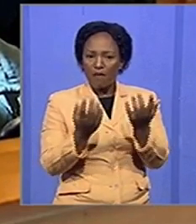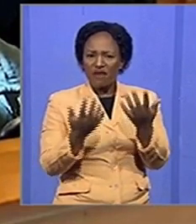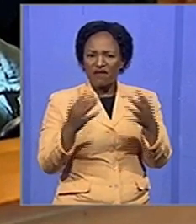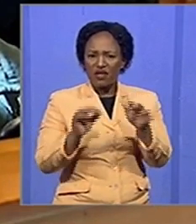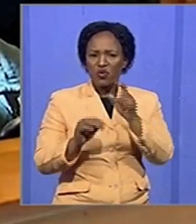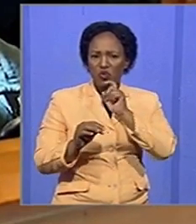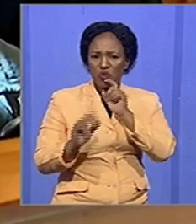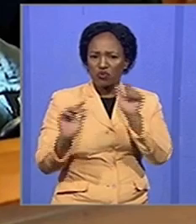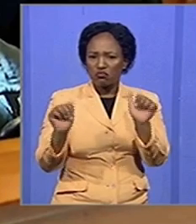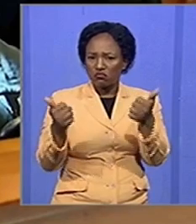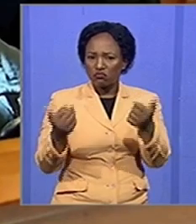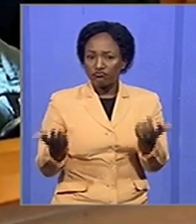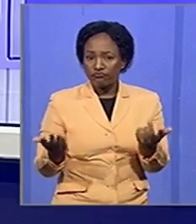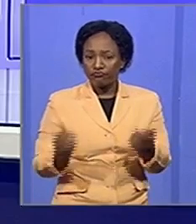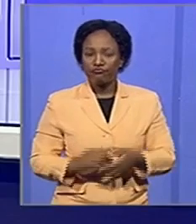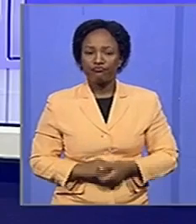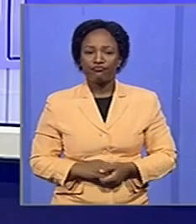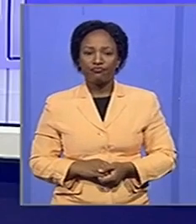successfully.